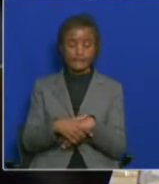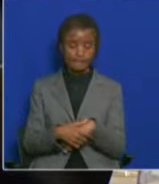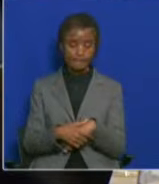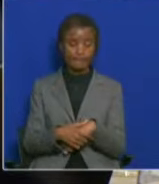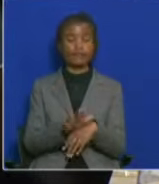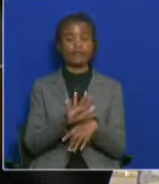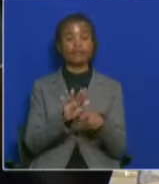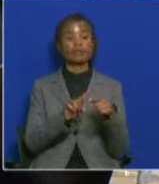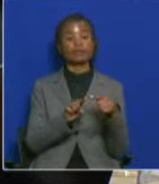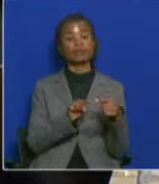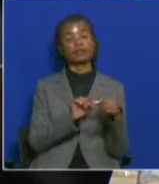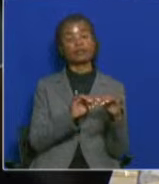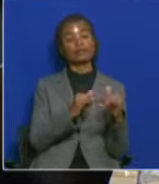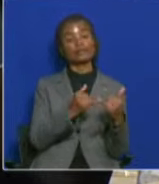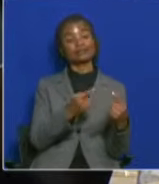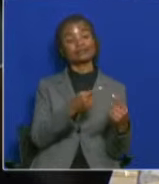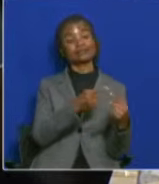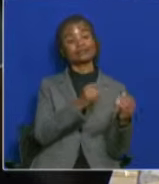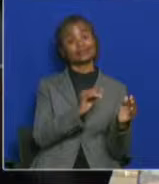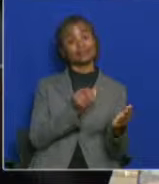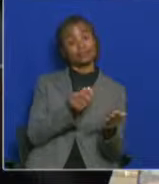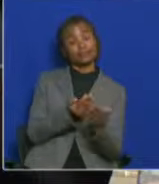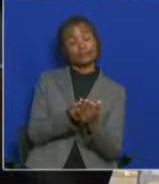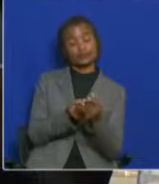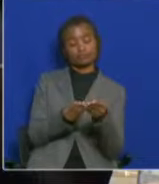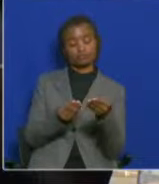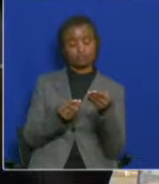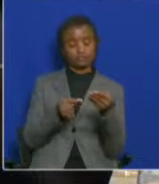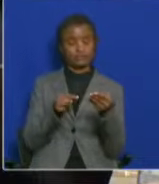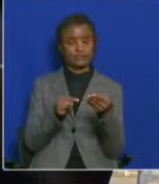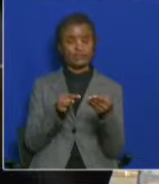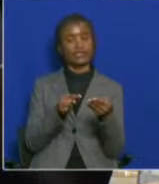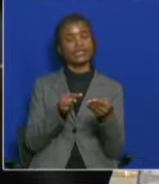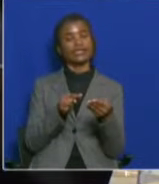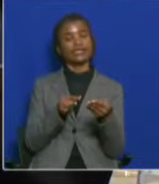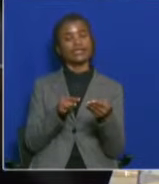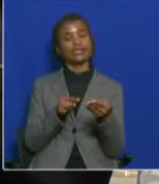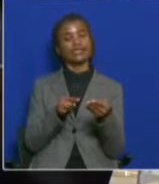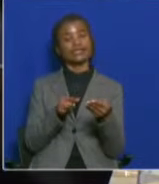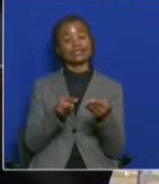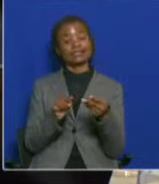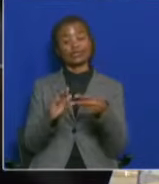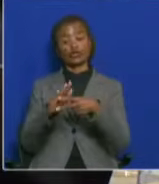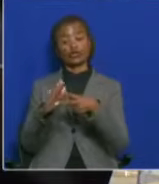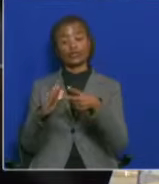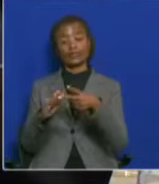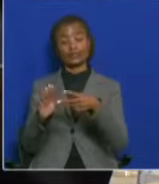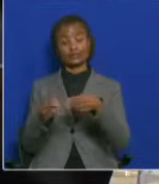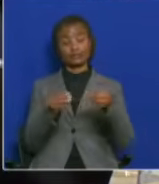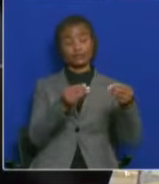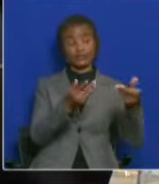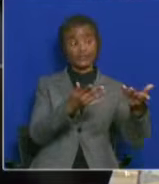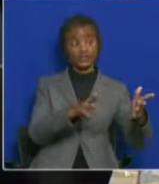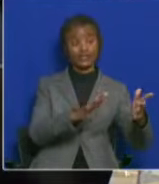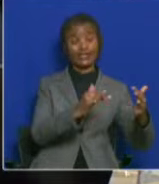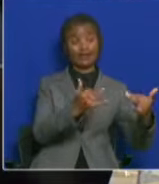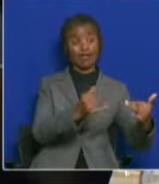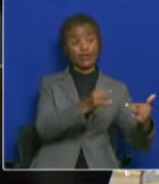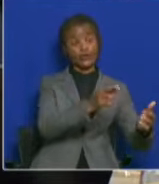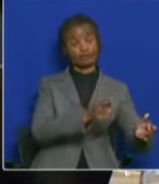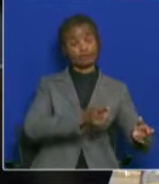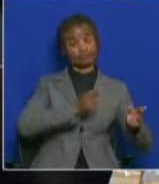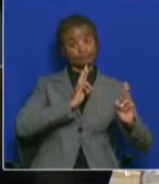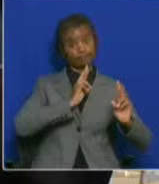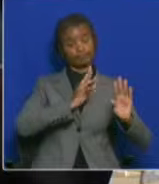submission because it's in response to this that they provide the submission. And let me